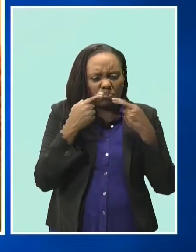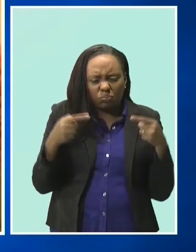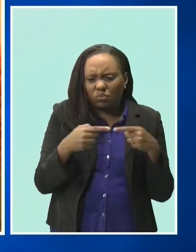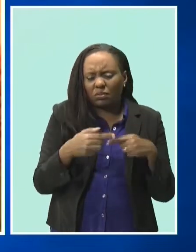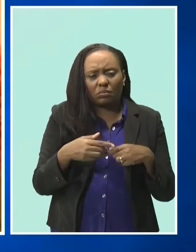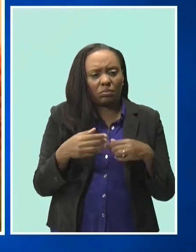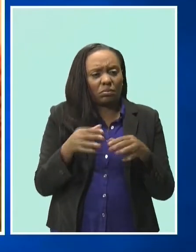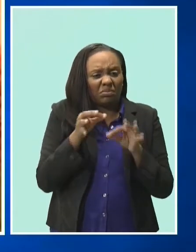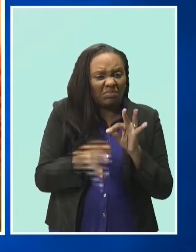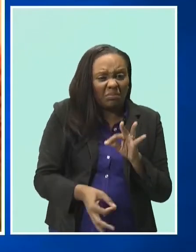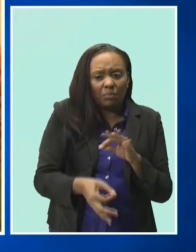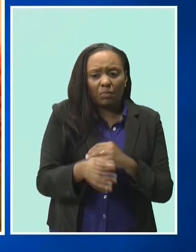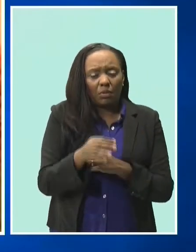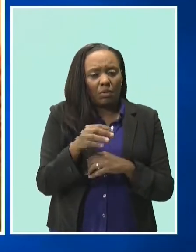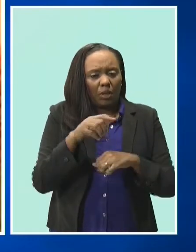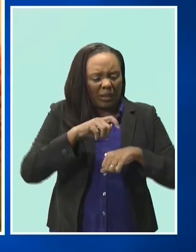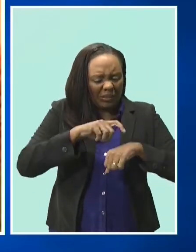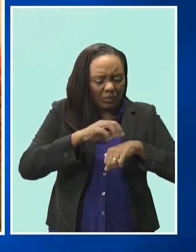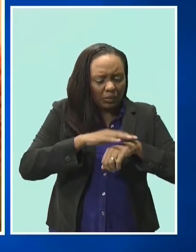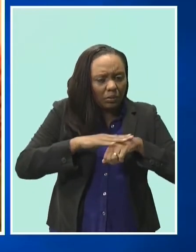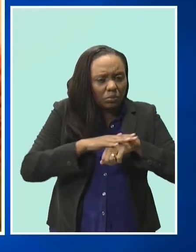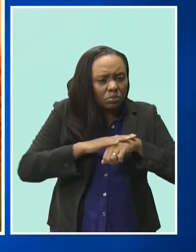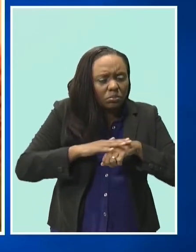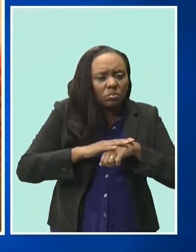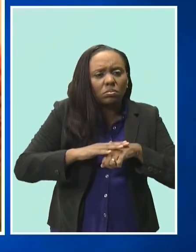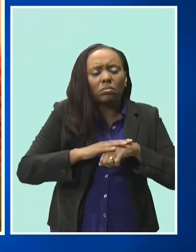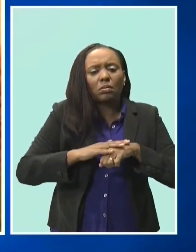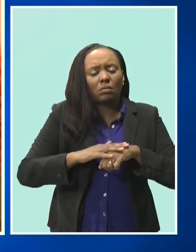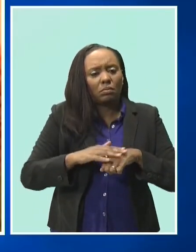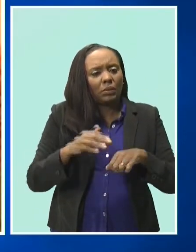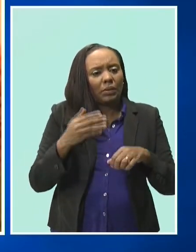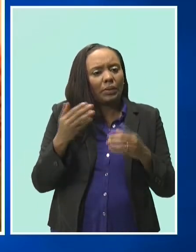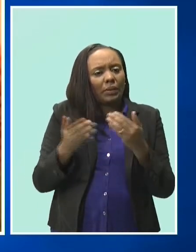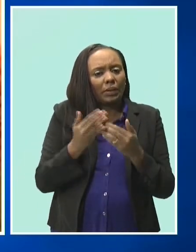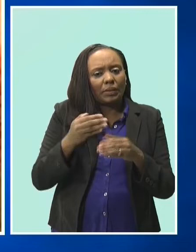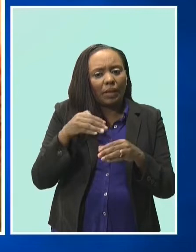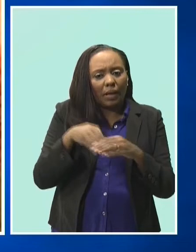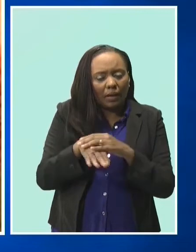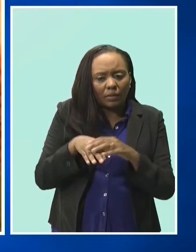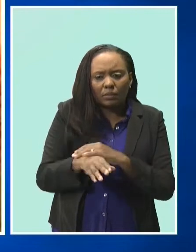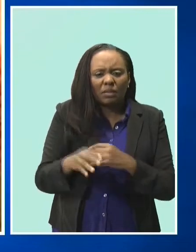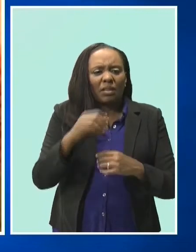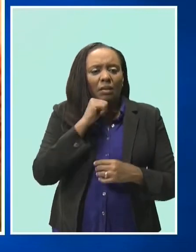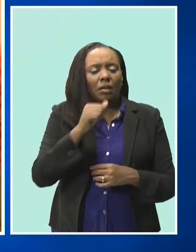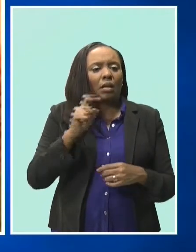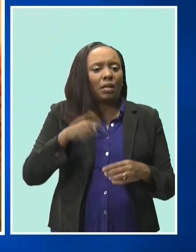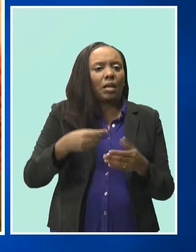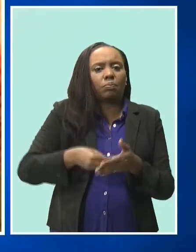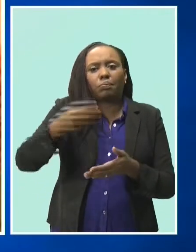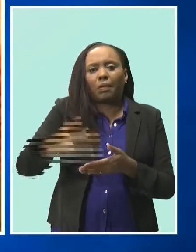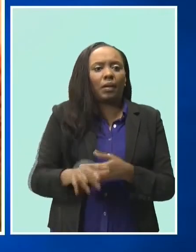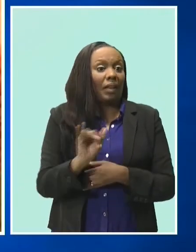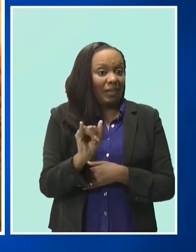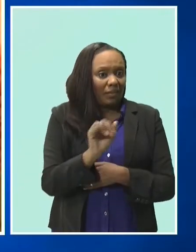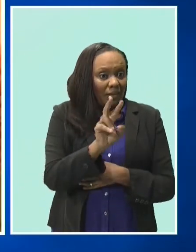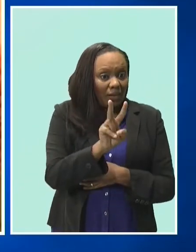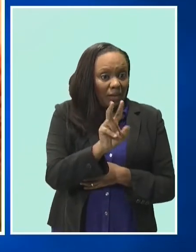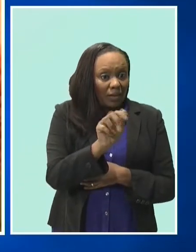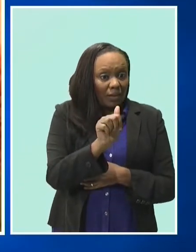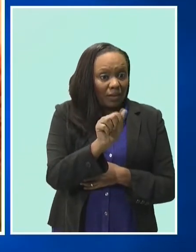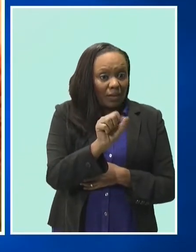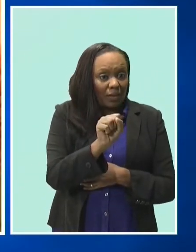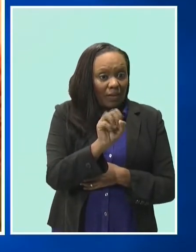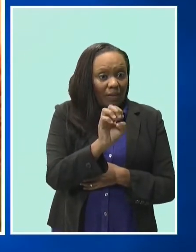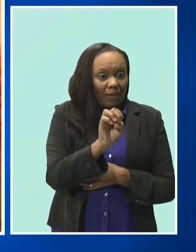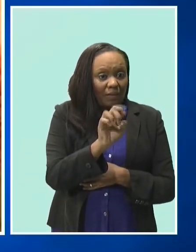simple moisturizers that any of us can have access to without going to all the fancy brands. Is Vaseline, and any white